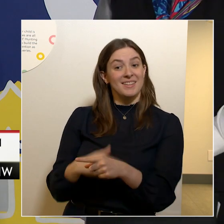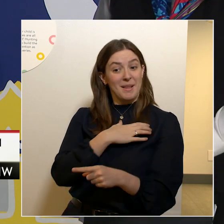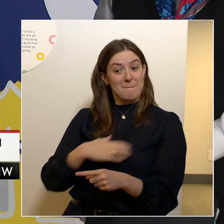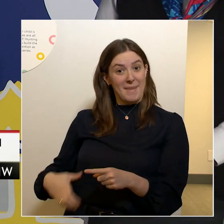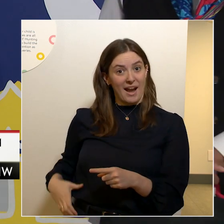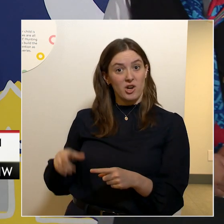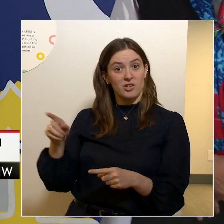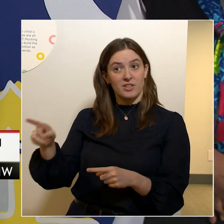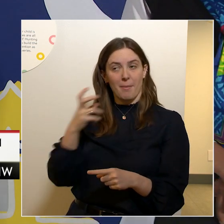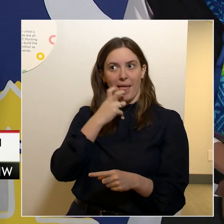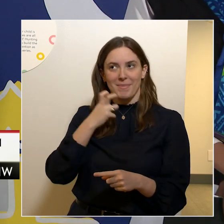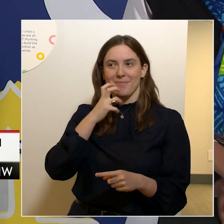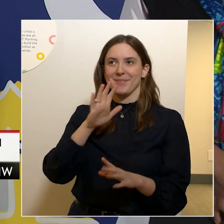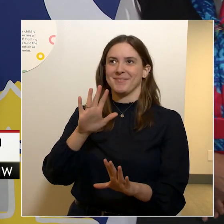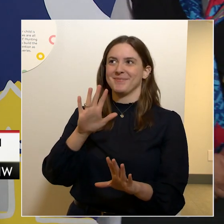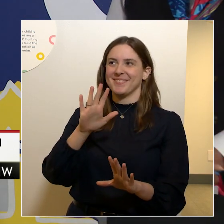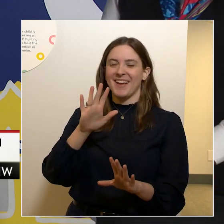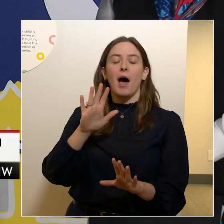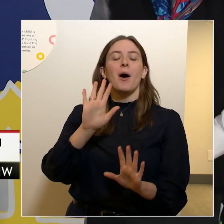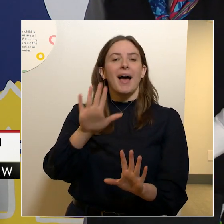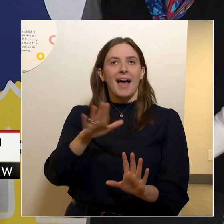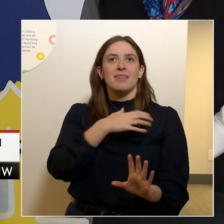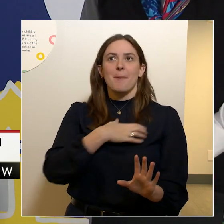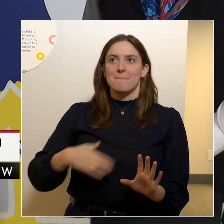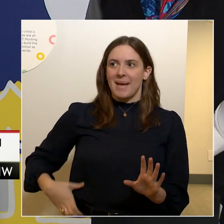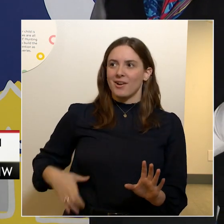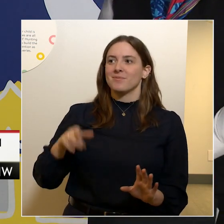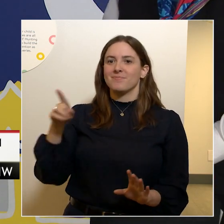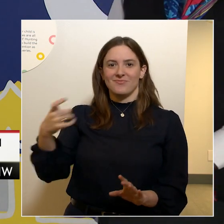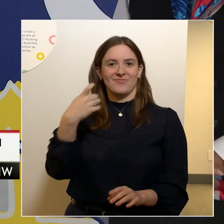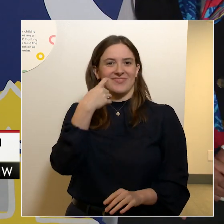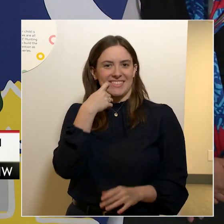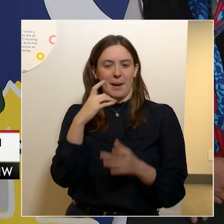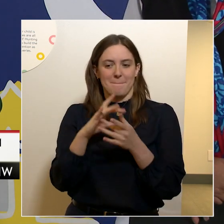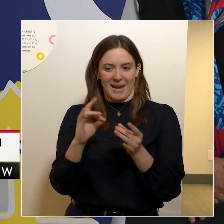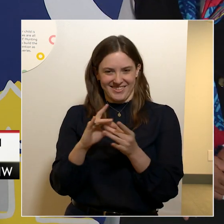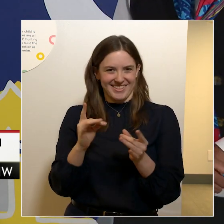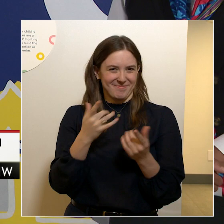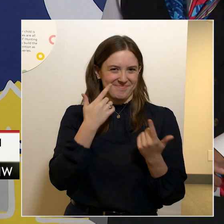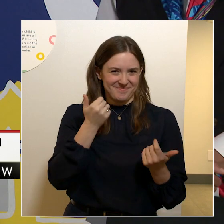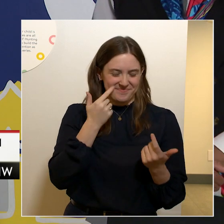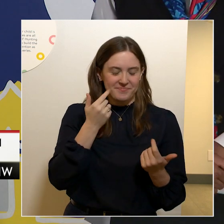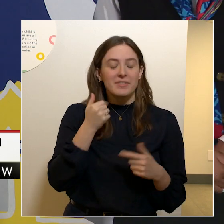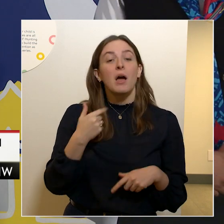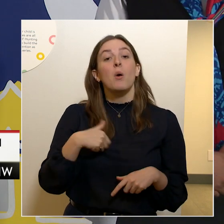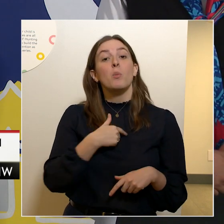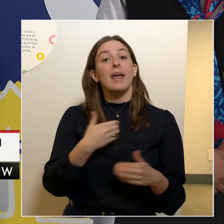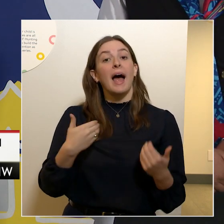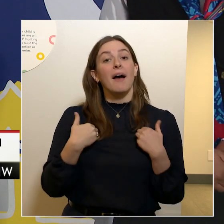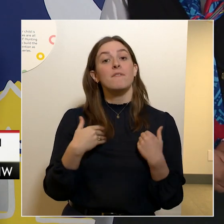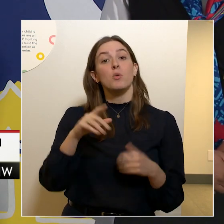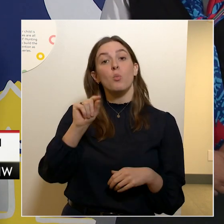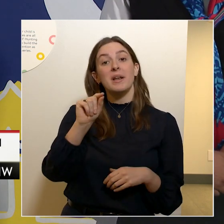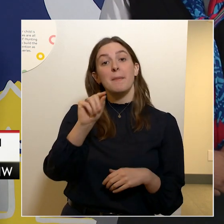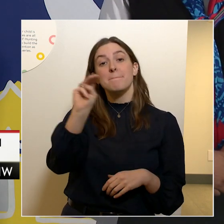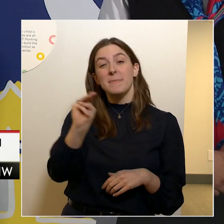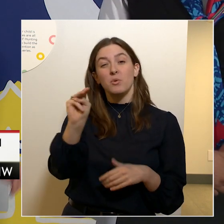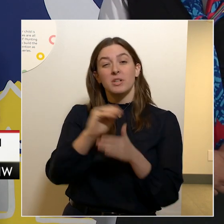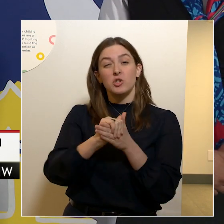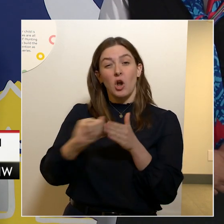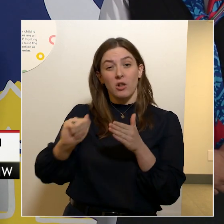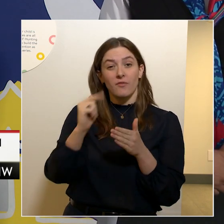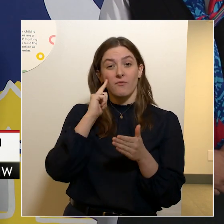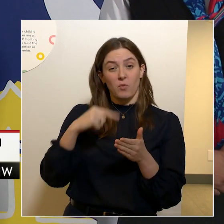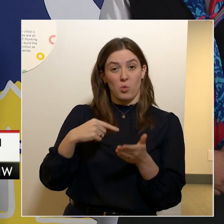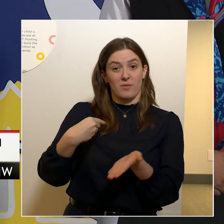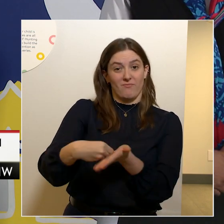mentioned, boy, okay, we have nearly $20 million in grant funding available to